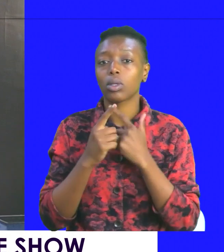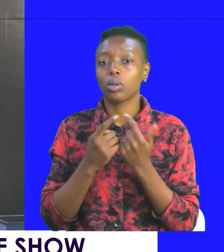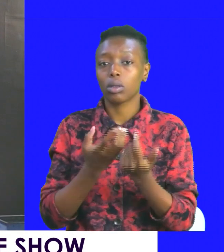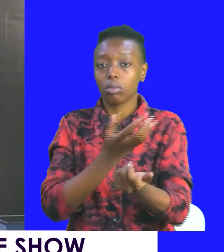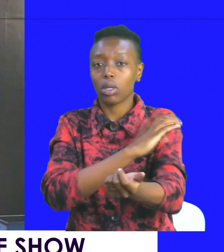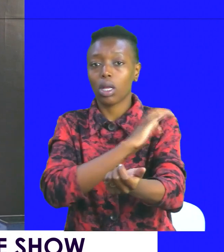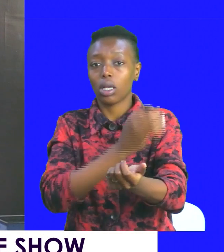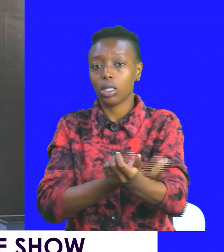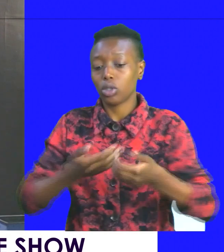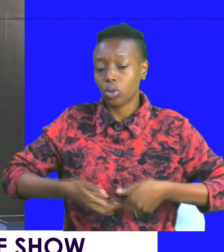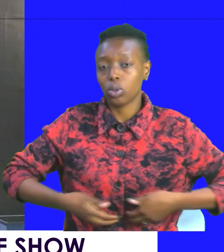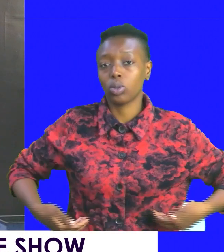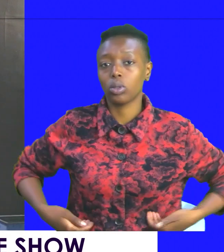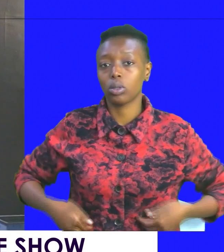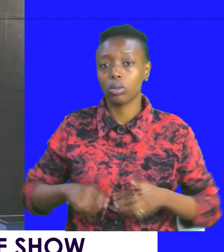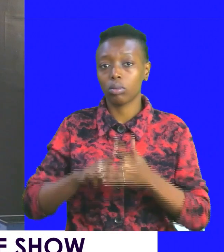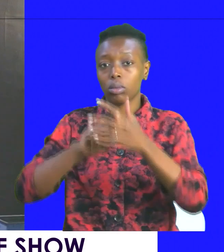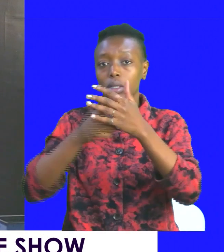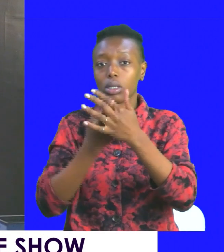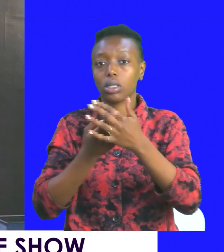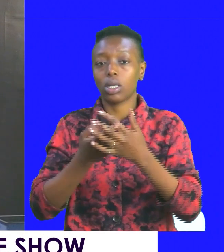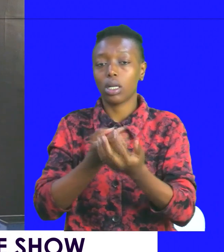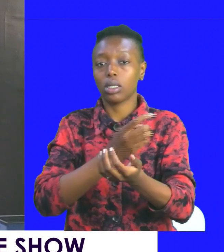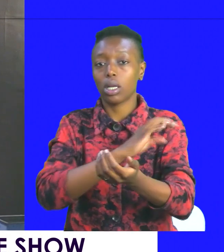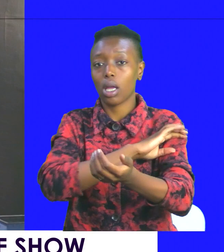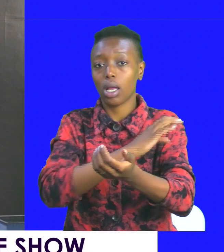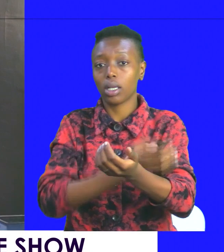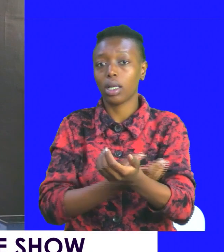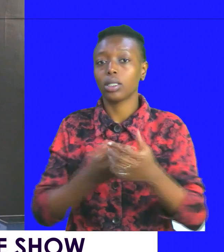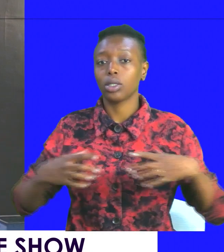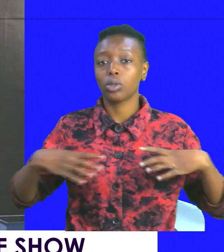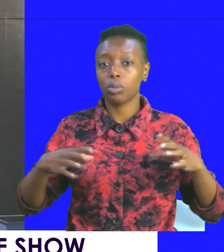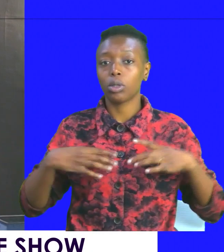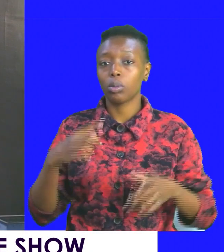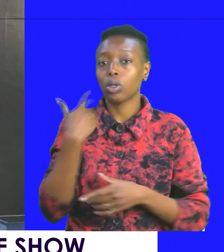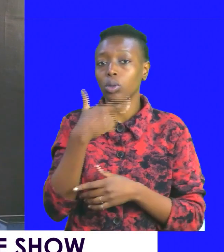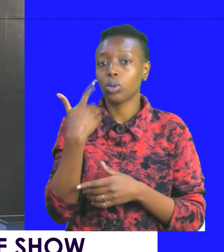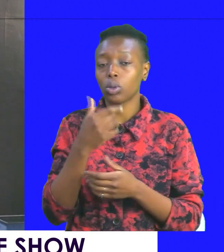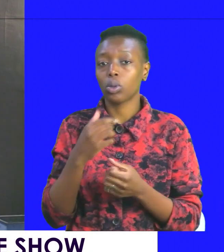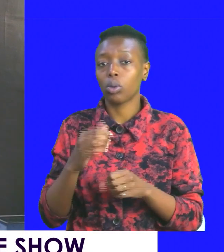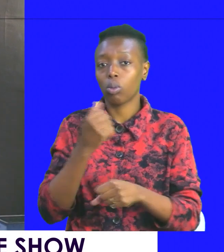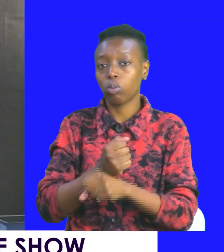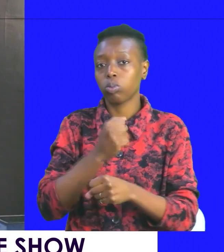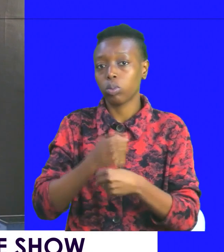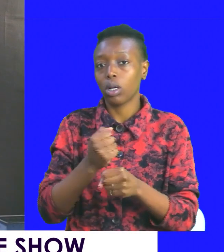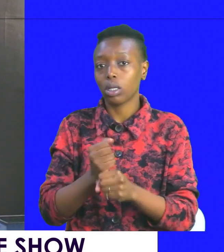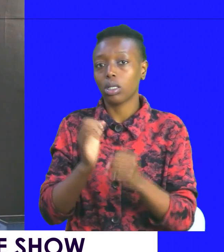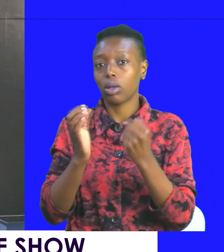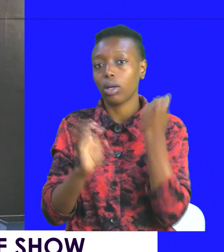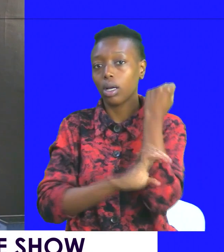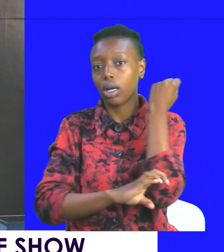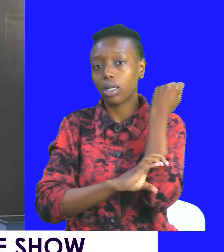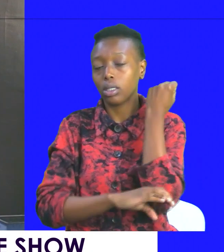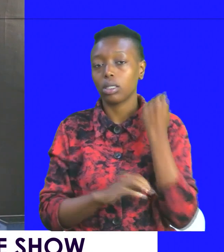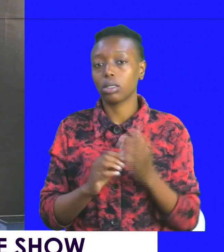to youth. We need to start giving energy to the people that bring into our country. How do we